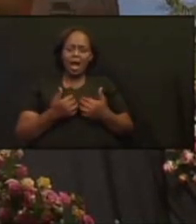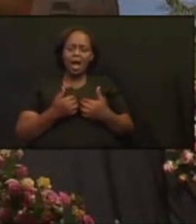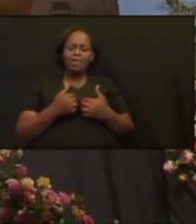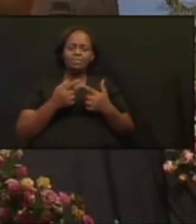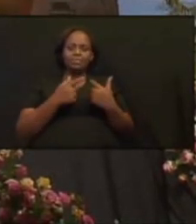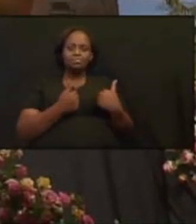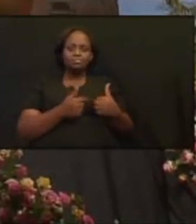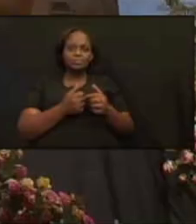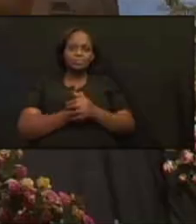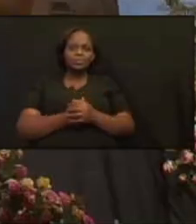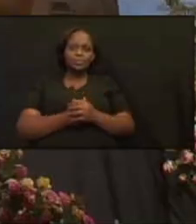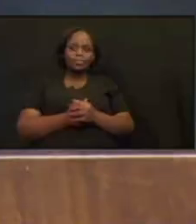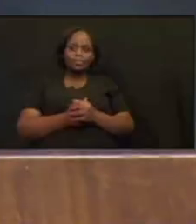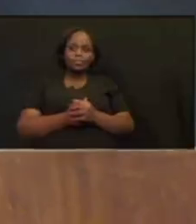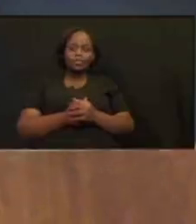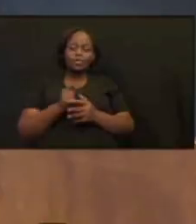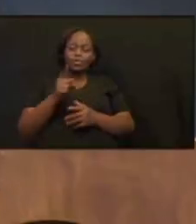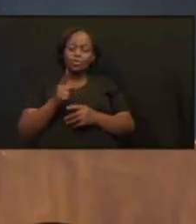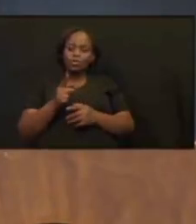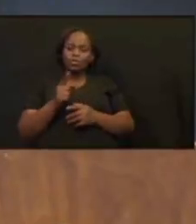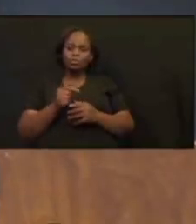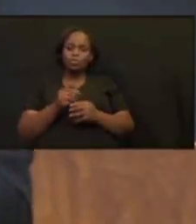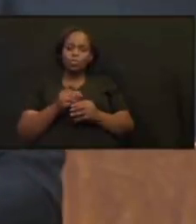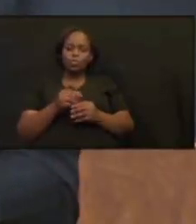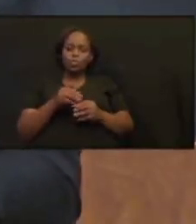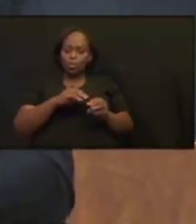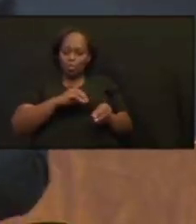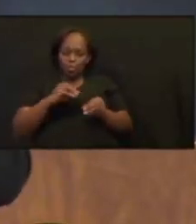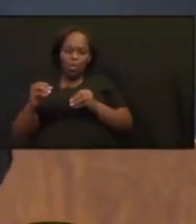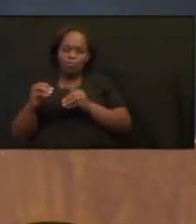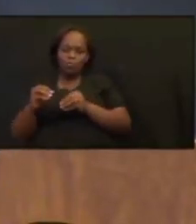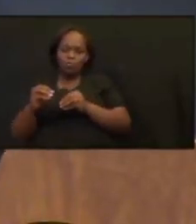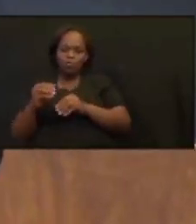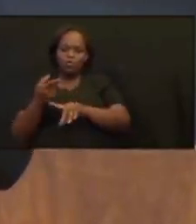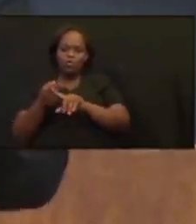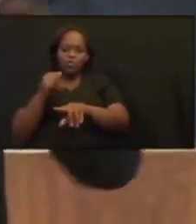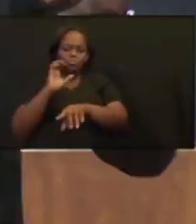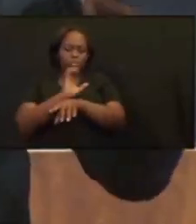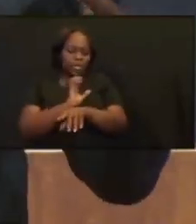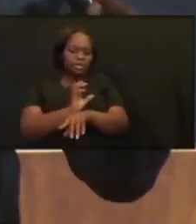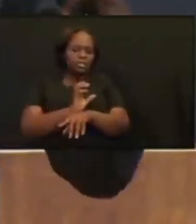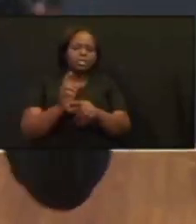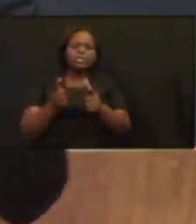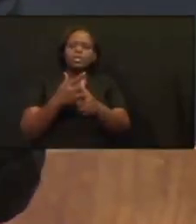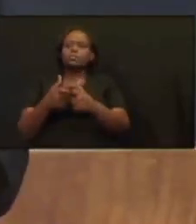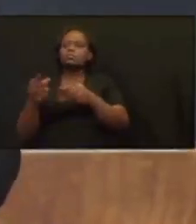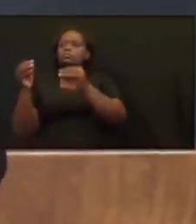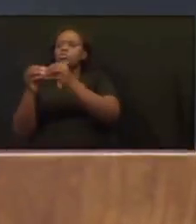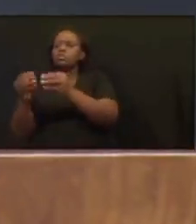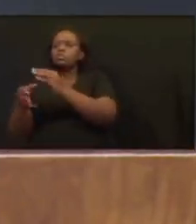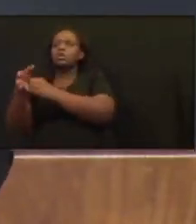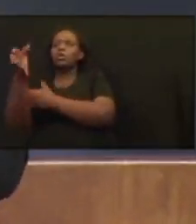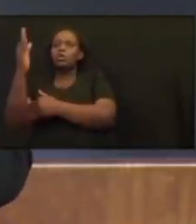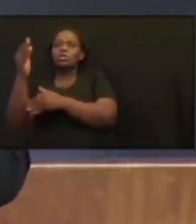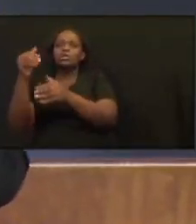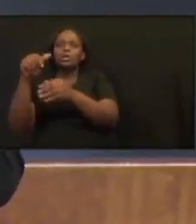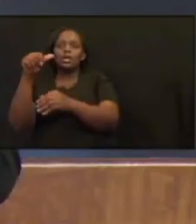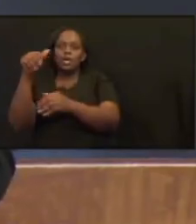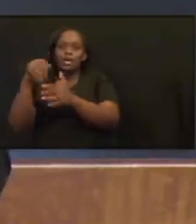You run away from one church, you will meet Jesus in the other one waiting for you. One thing for sure you will find is